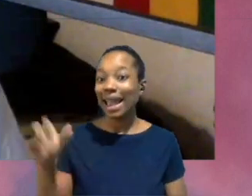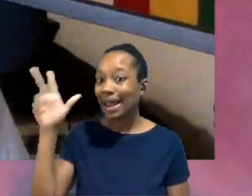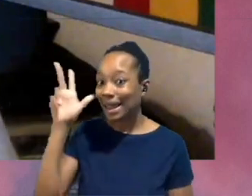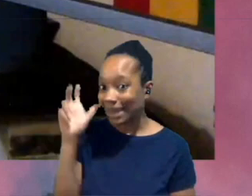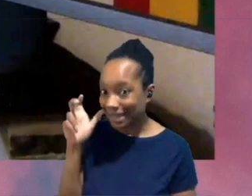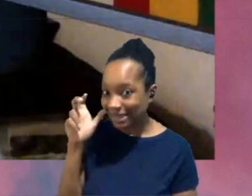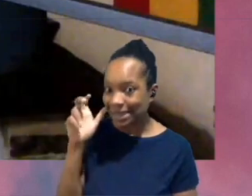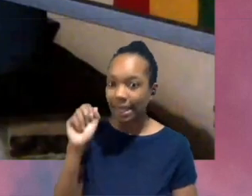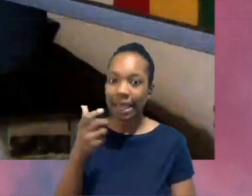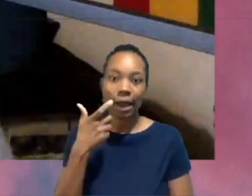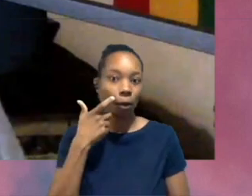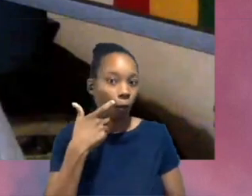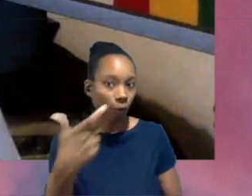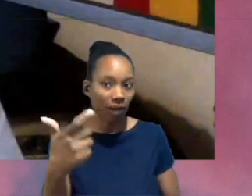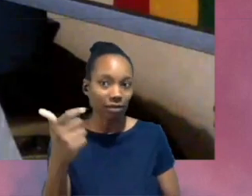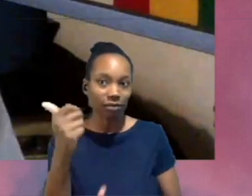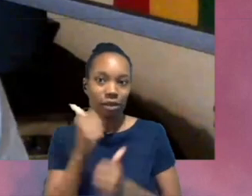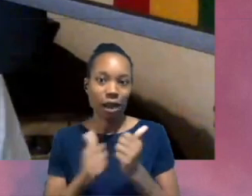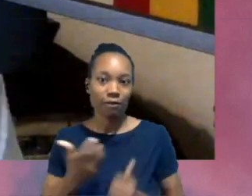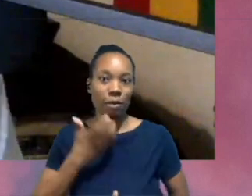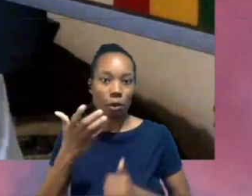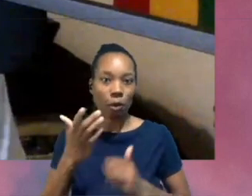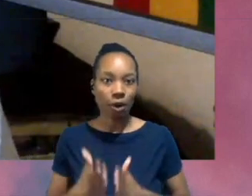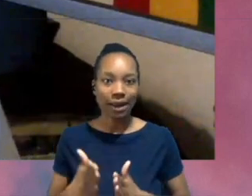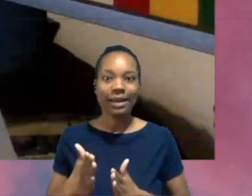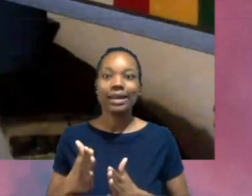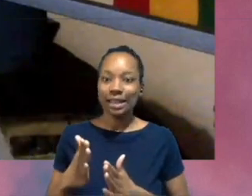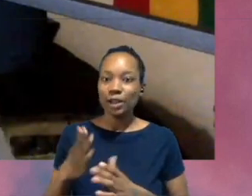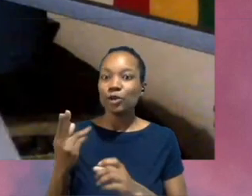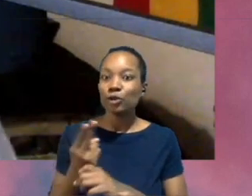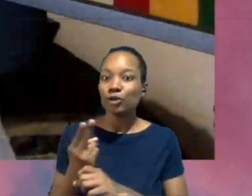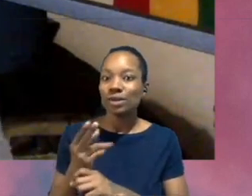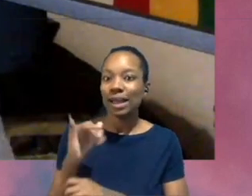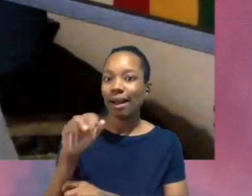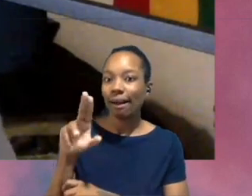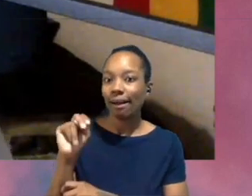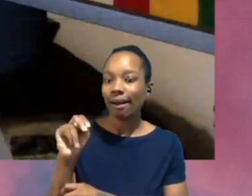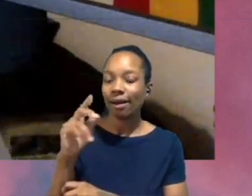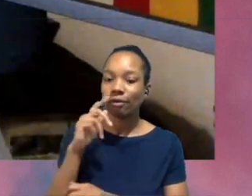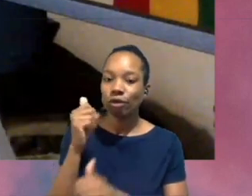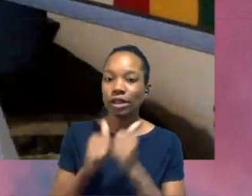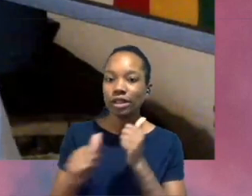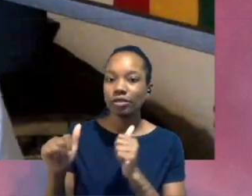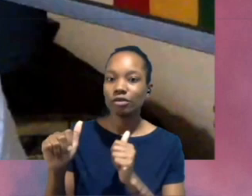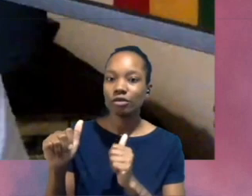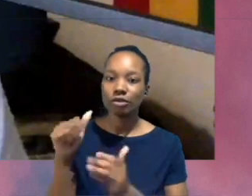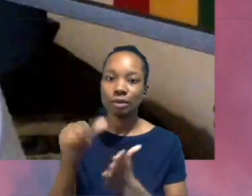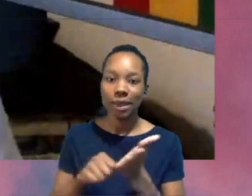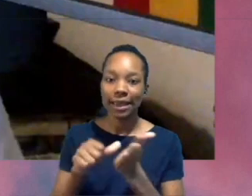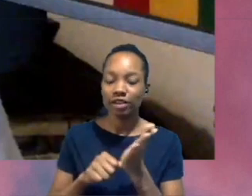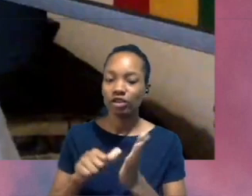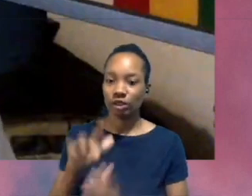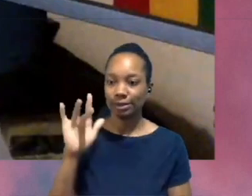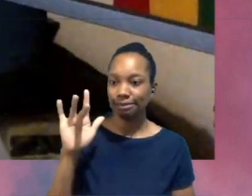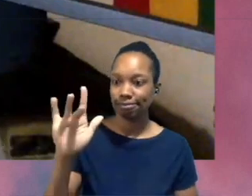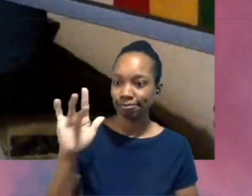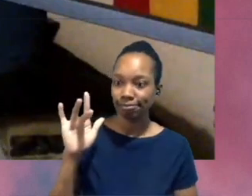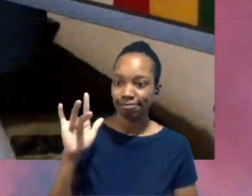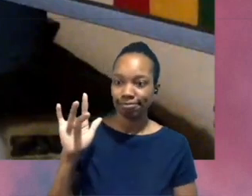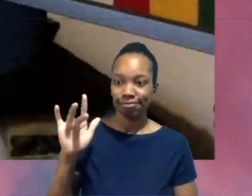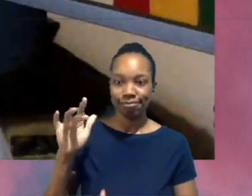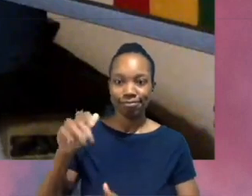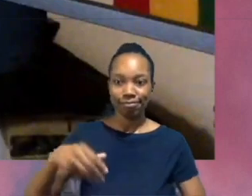every single poet perform their piece using the icon on each page. You just scan the little code, click the icon, and it'll take you to either